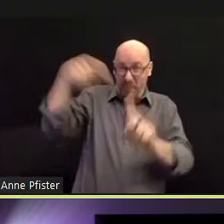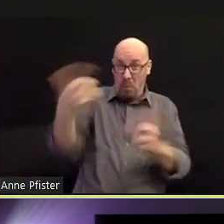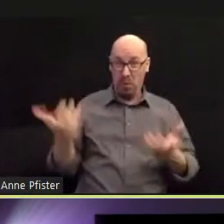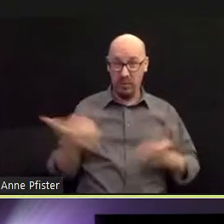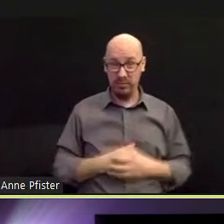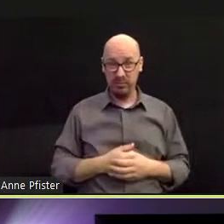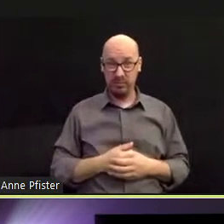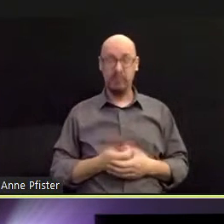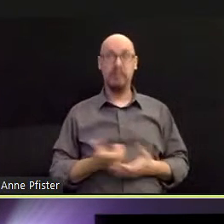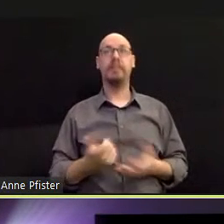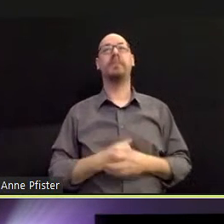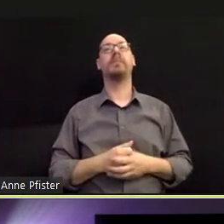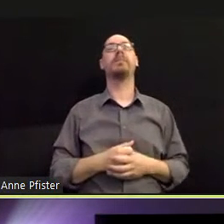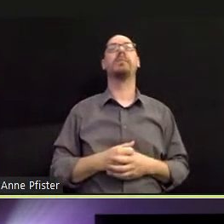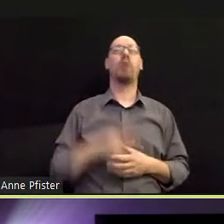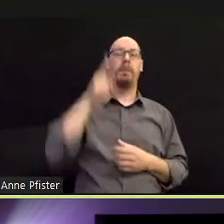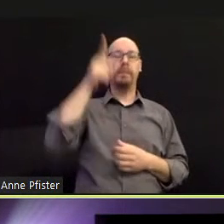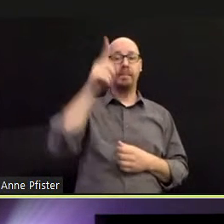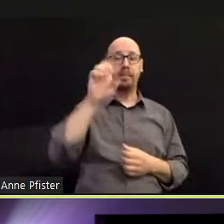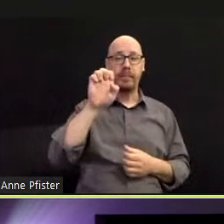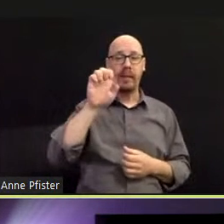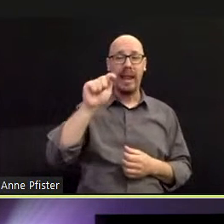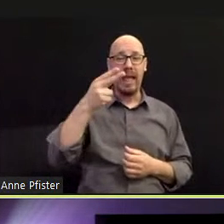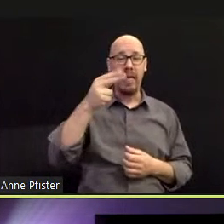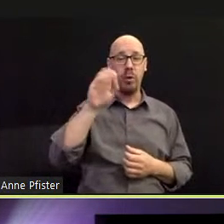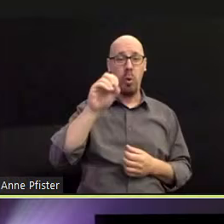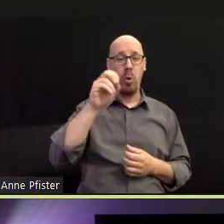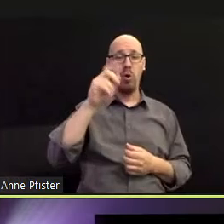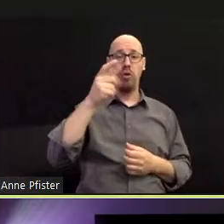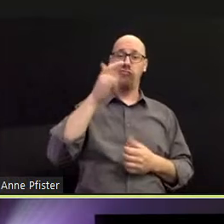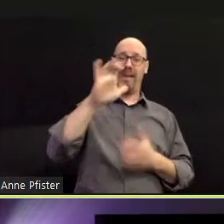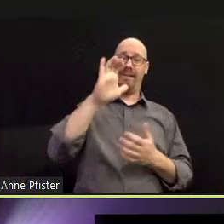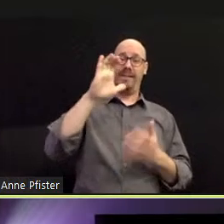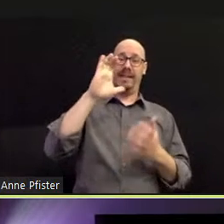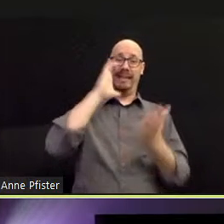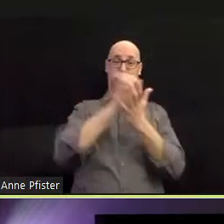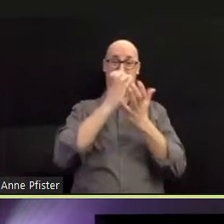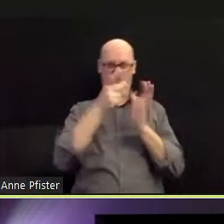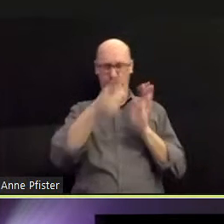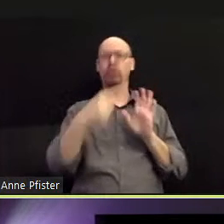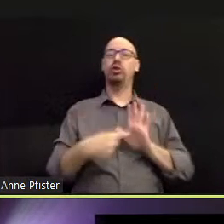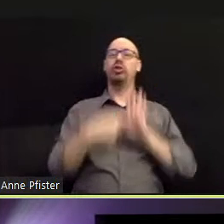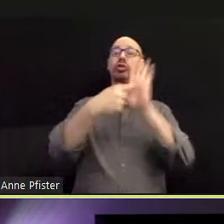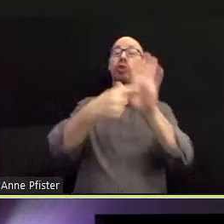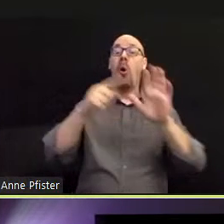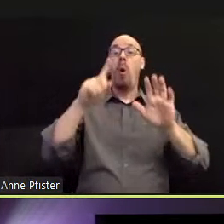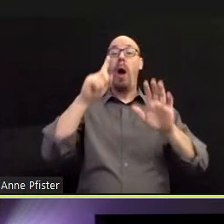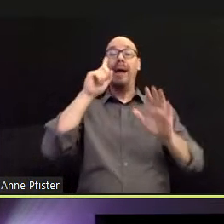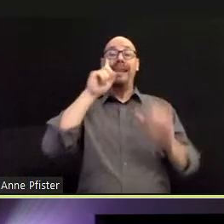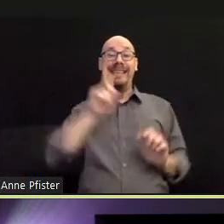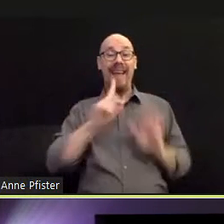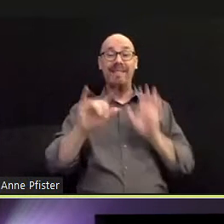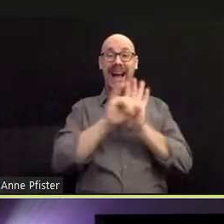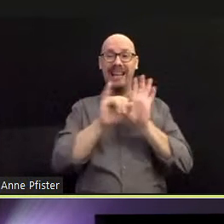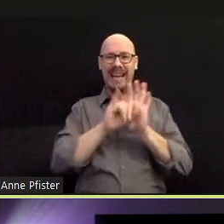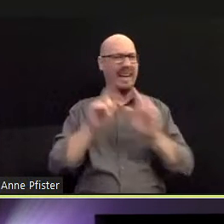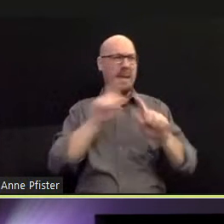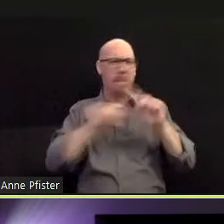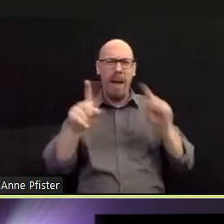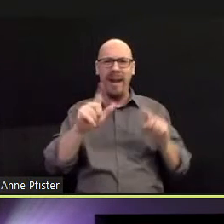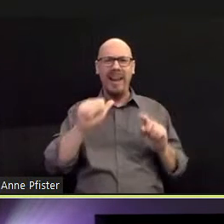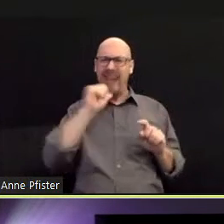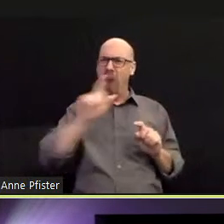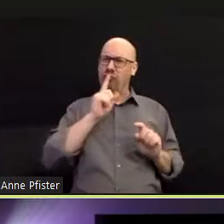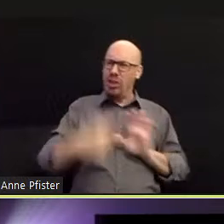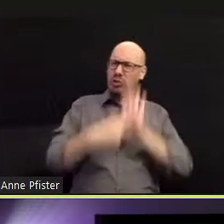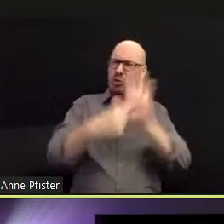So these ethnographic images illustrate elements of deaf youth identities that were not specifically deaf. Many participants chose